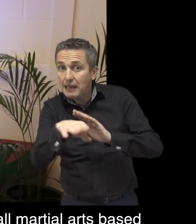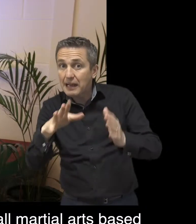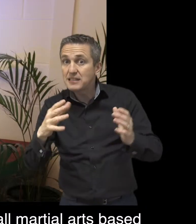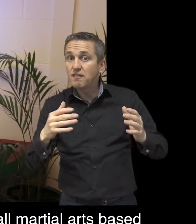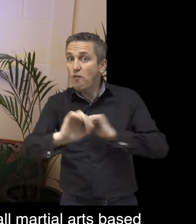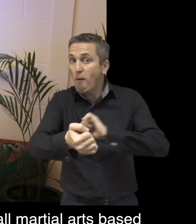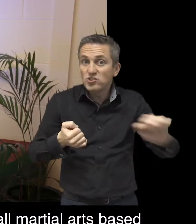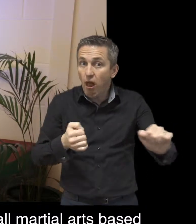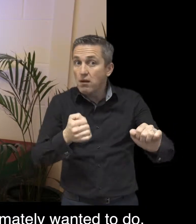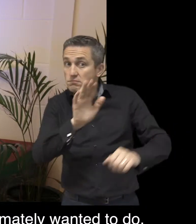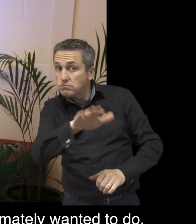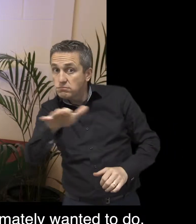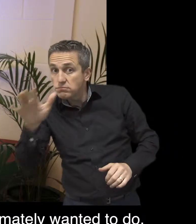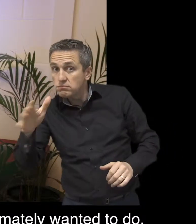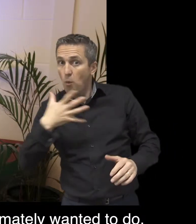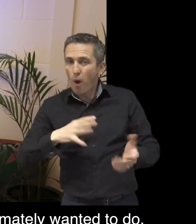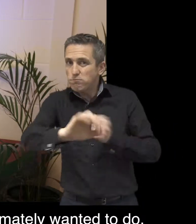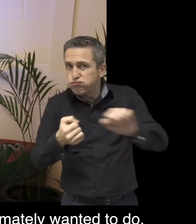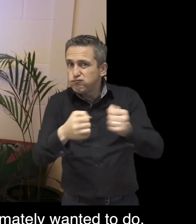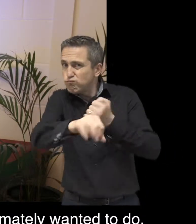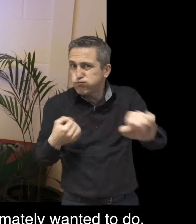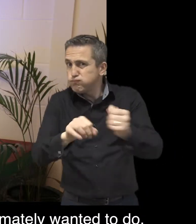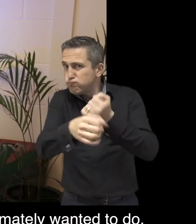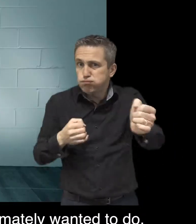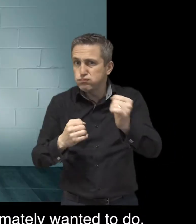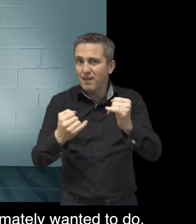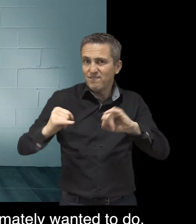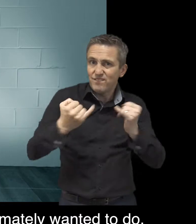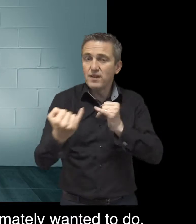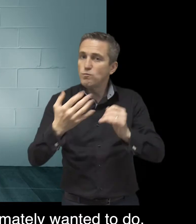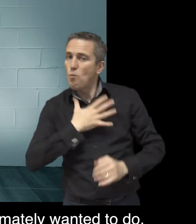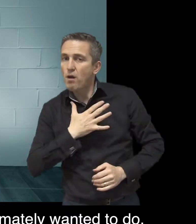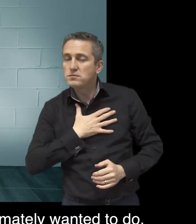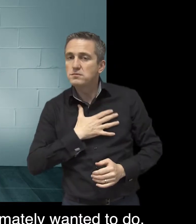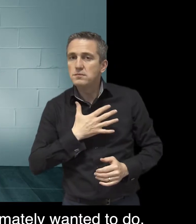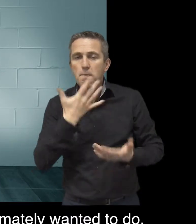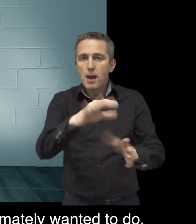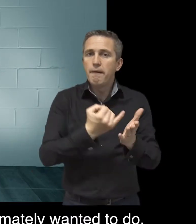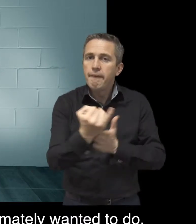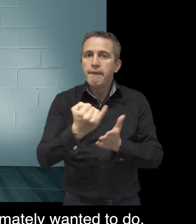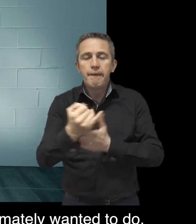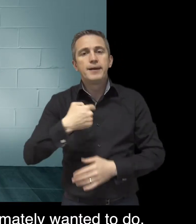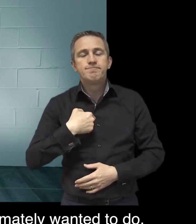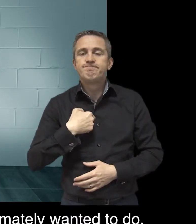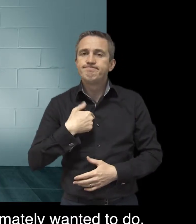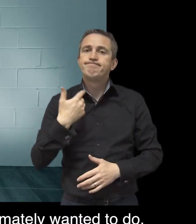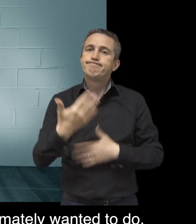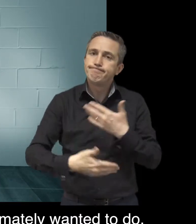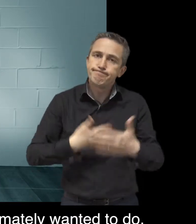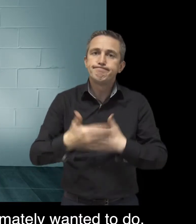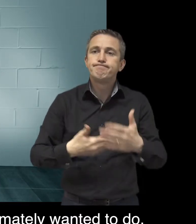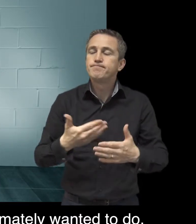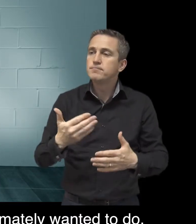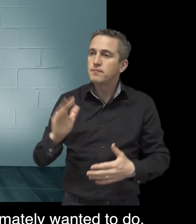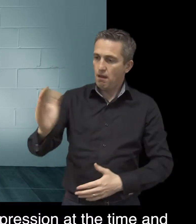went to, wouldn't let me do full contact sparring, which is what I ultimately wanted to do. Well, I got involved with the My